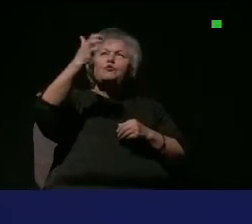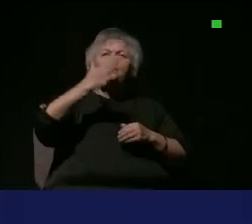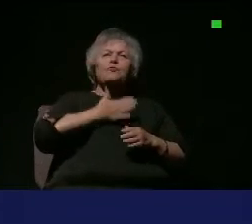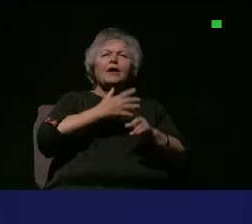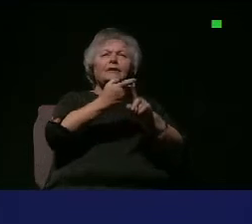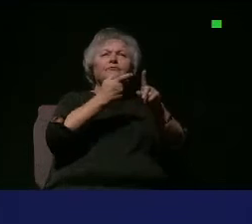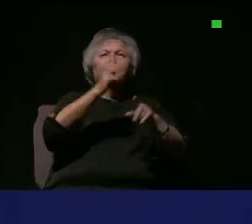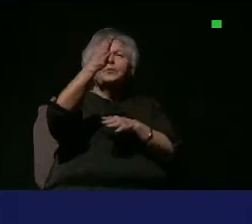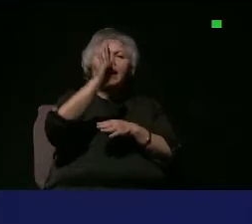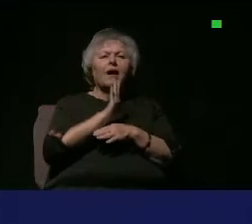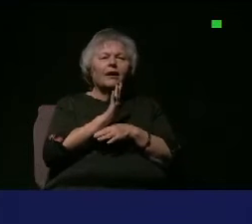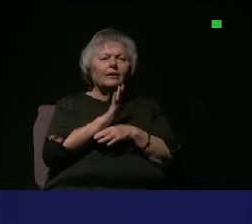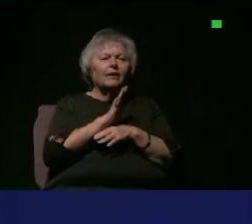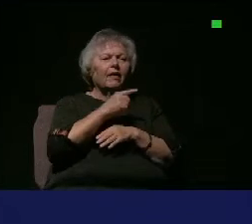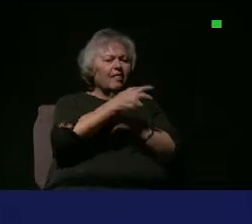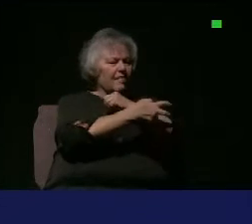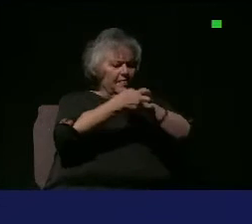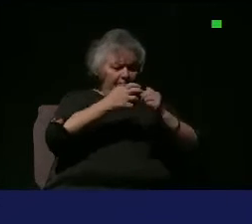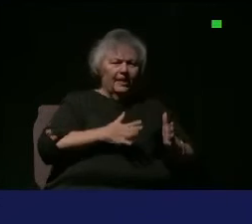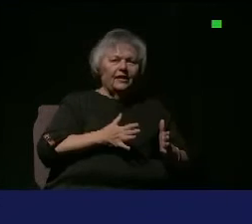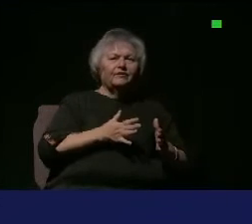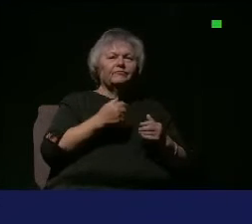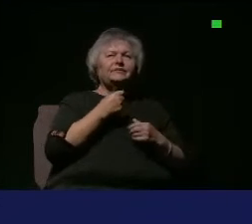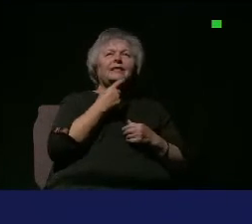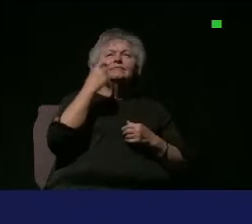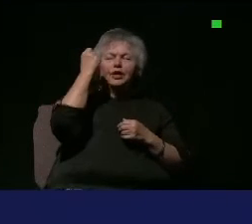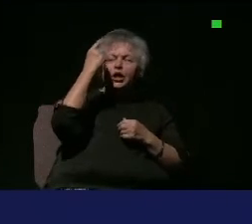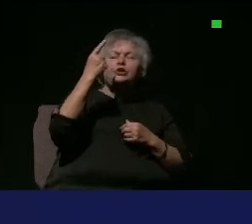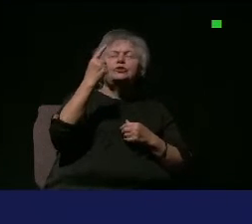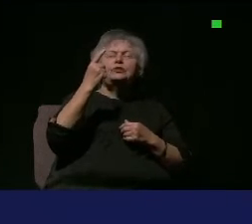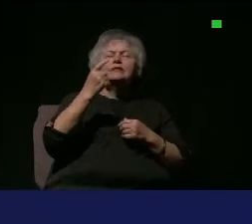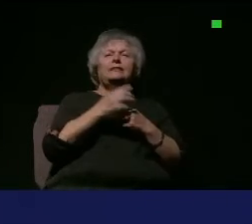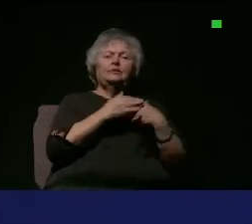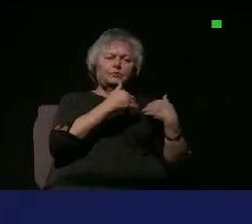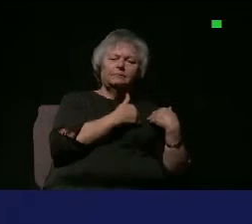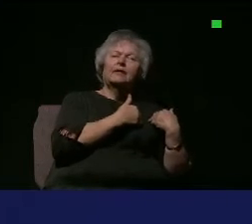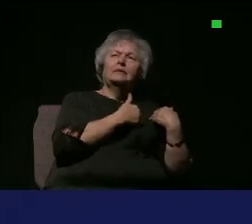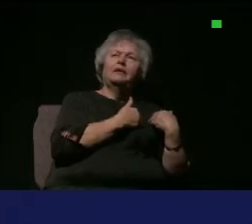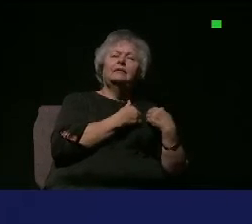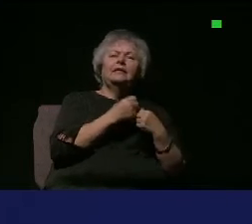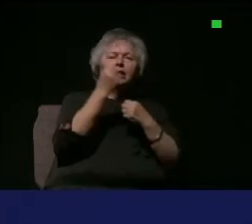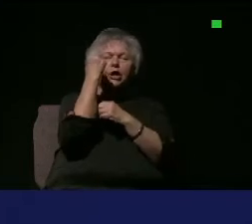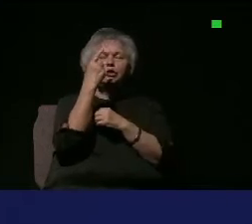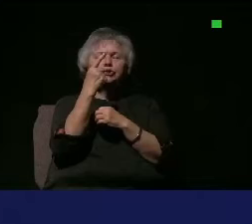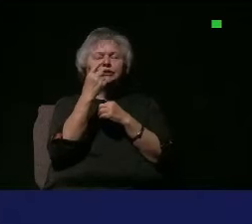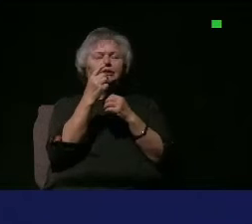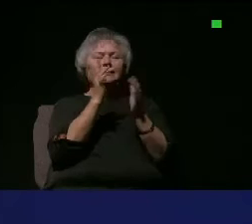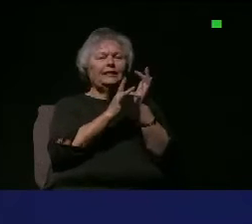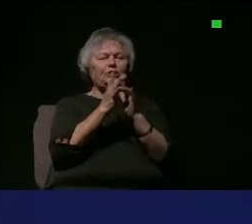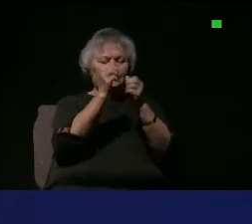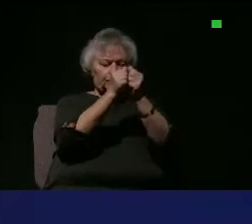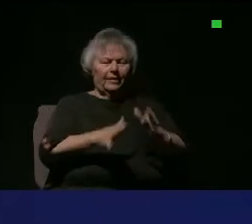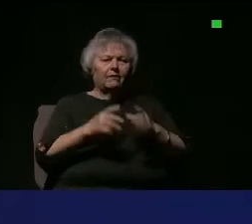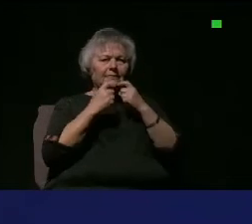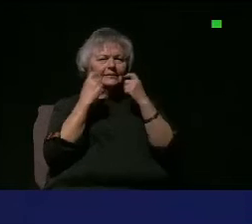responsibility for his sin. He acknowledged the sinless nature of Jesus, and then he counted on Jesus for hope